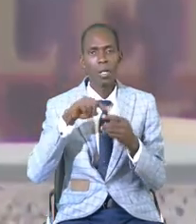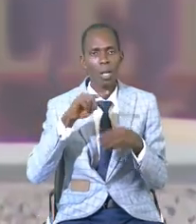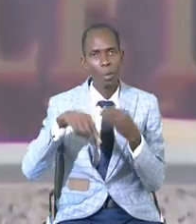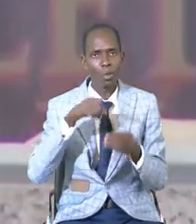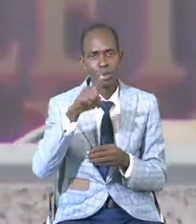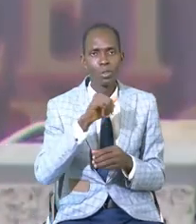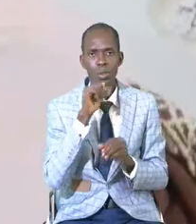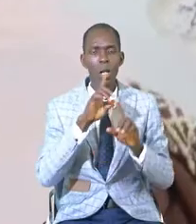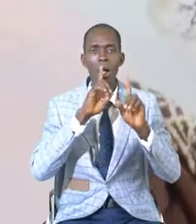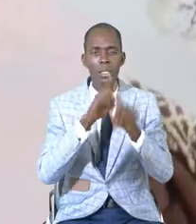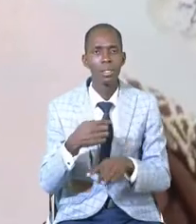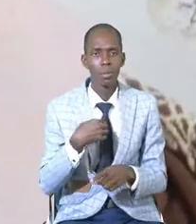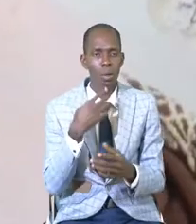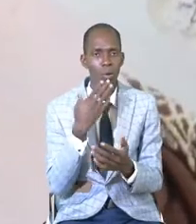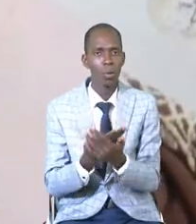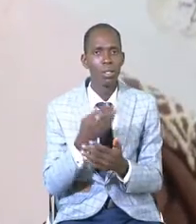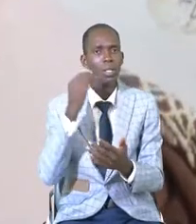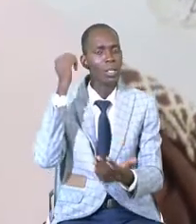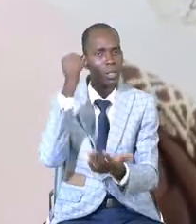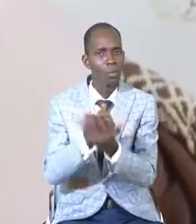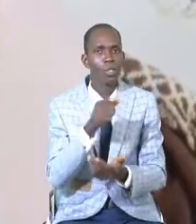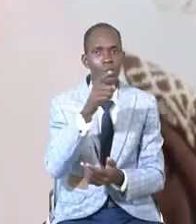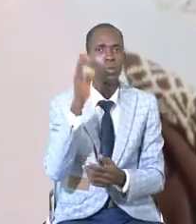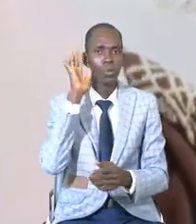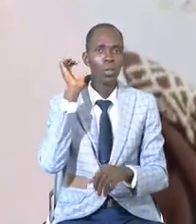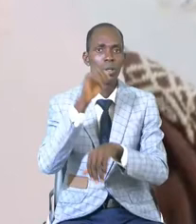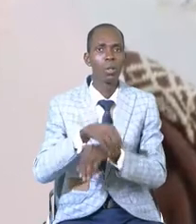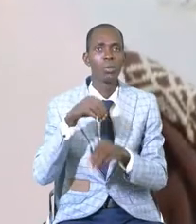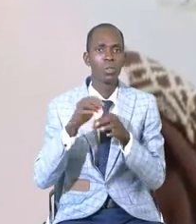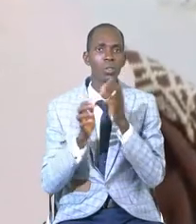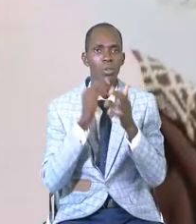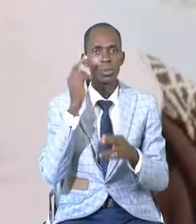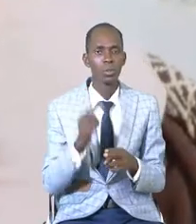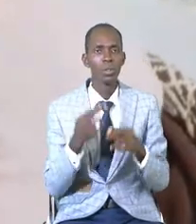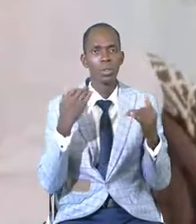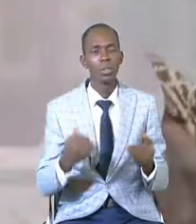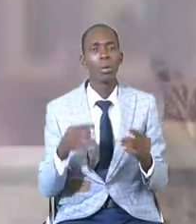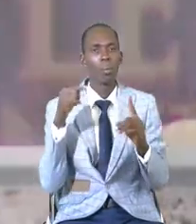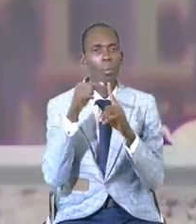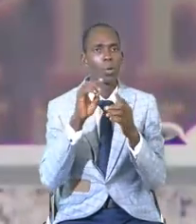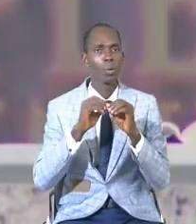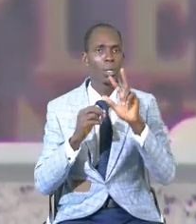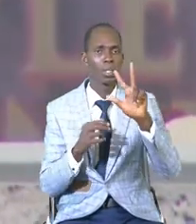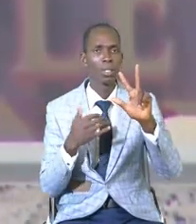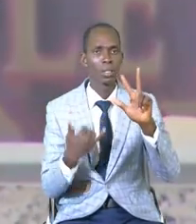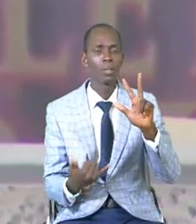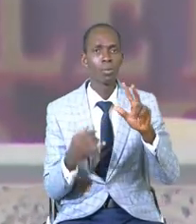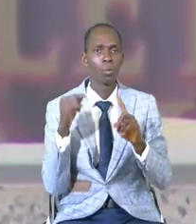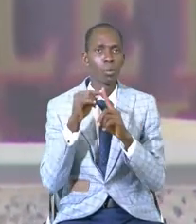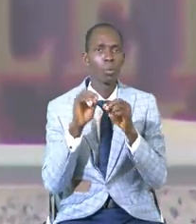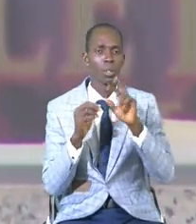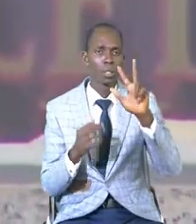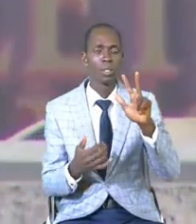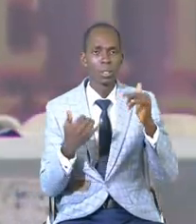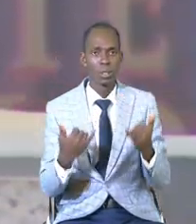well. Yeah. You will overcome in Jesus' name. Let's come to point number three now. And this is chapter 3